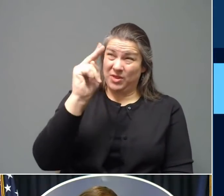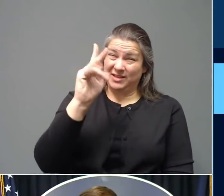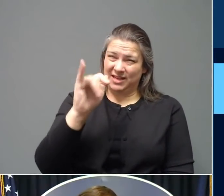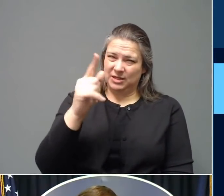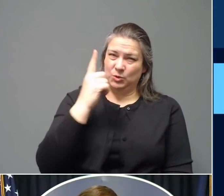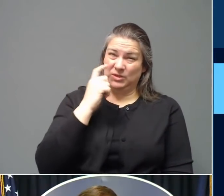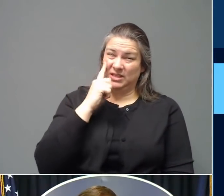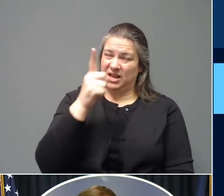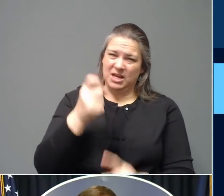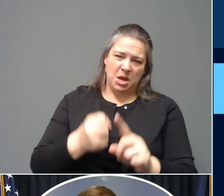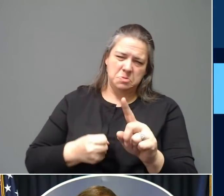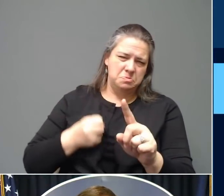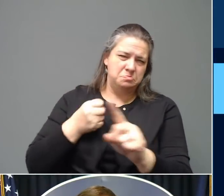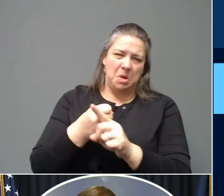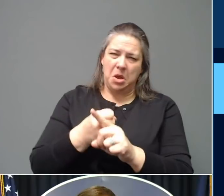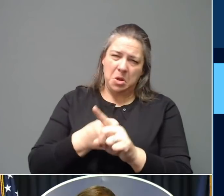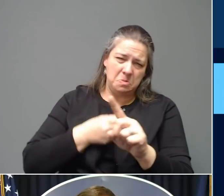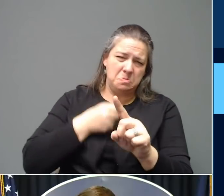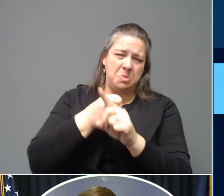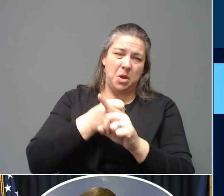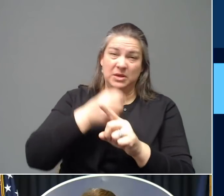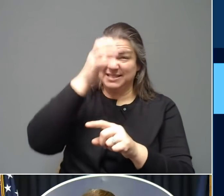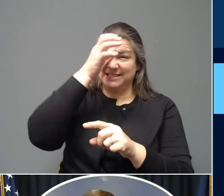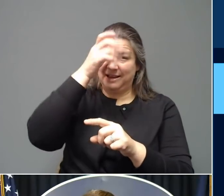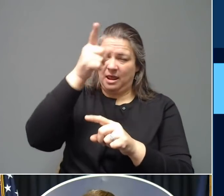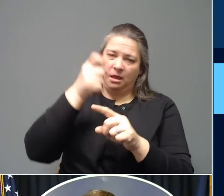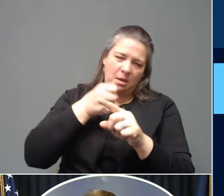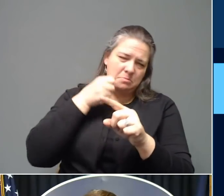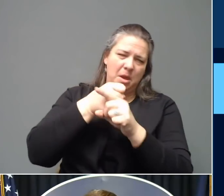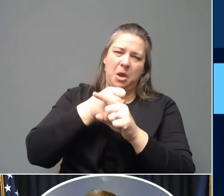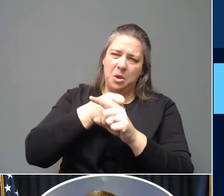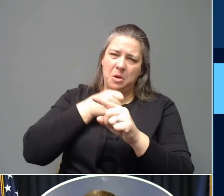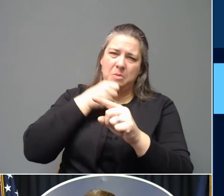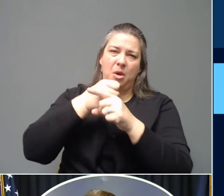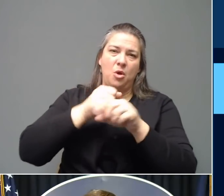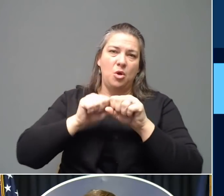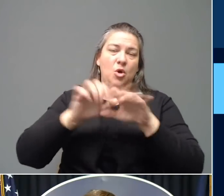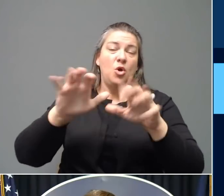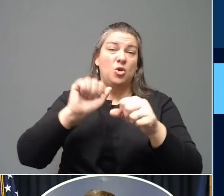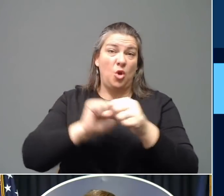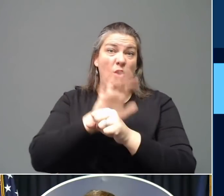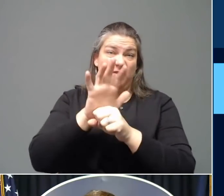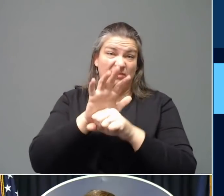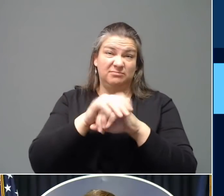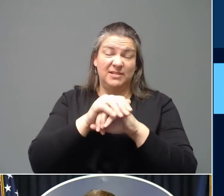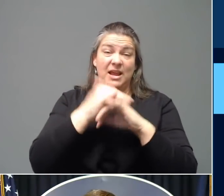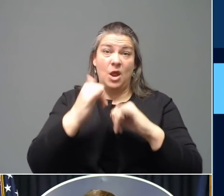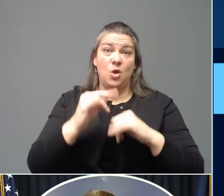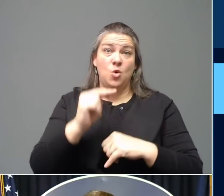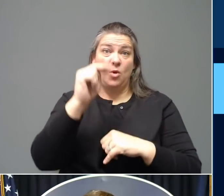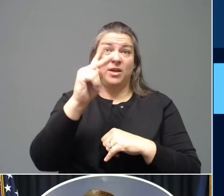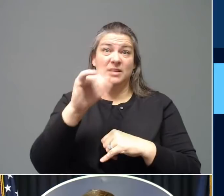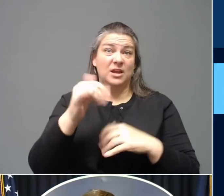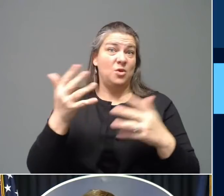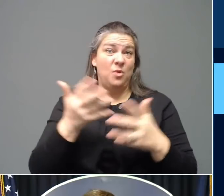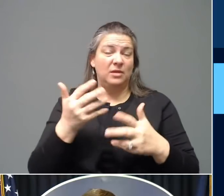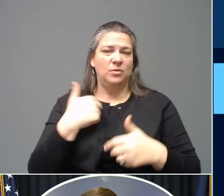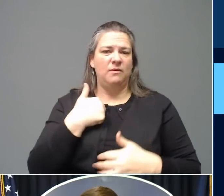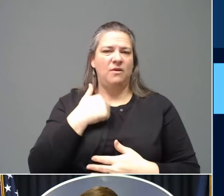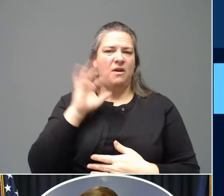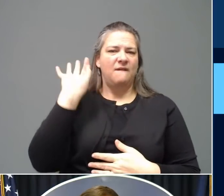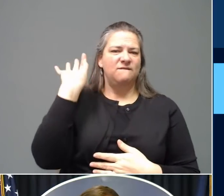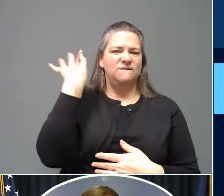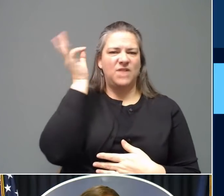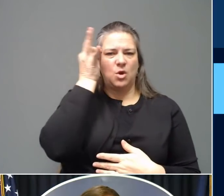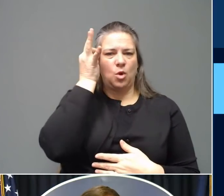virus. Cincinnati, of course, hit worse. And in Northern Kentucky, we are now moving a federal surge